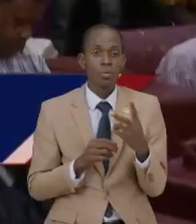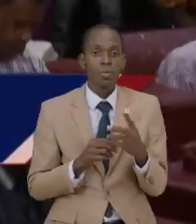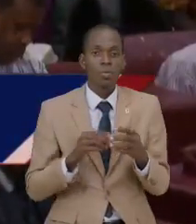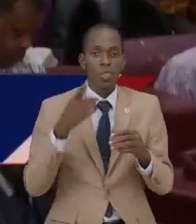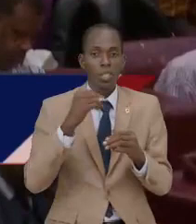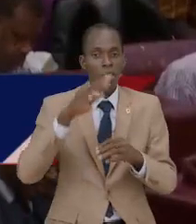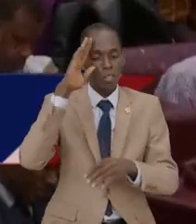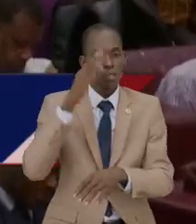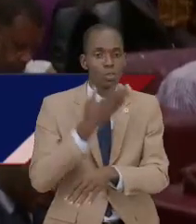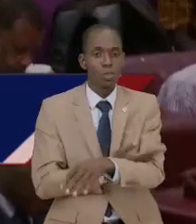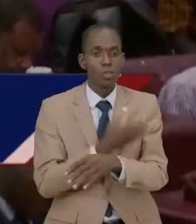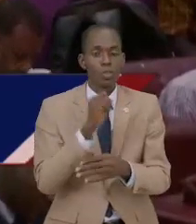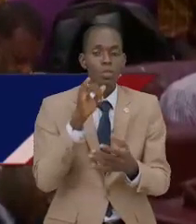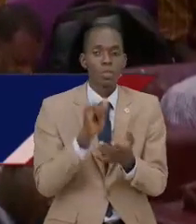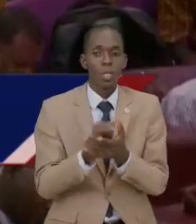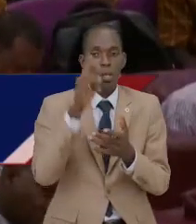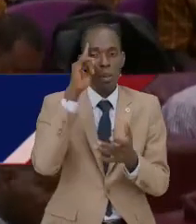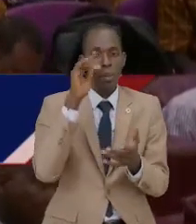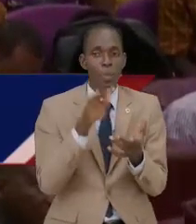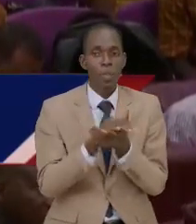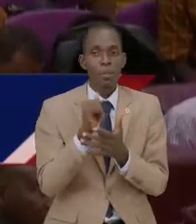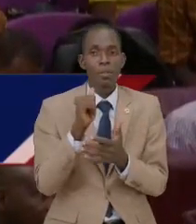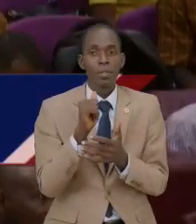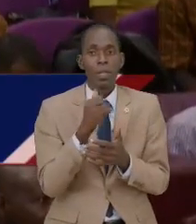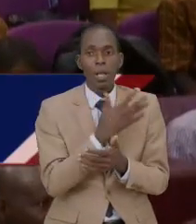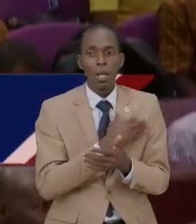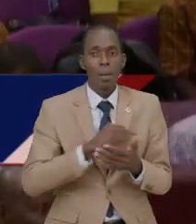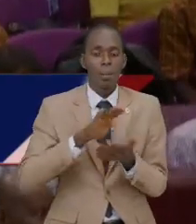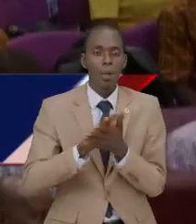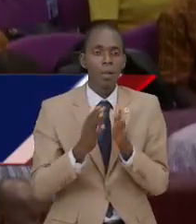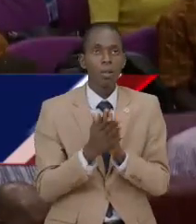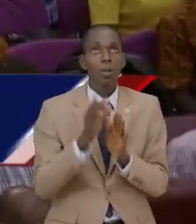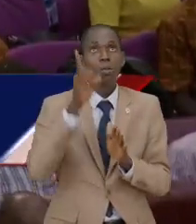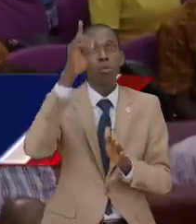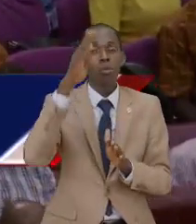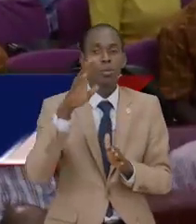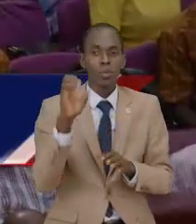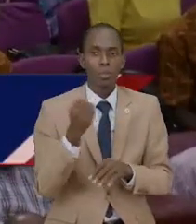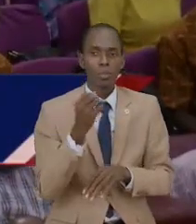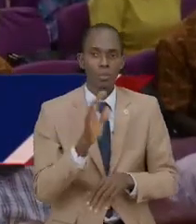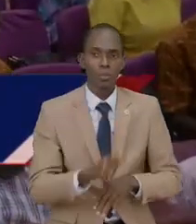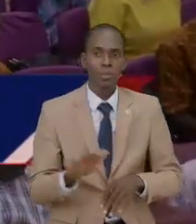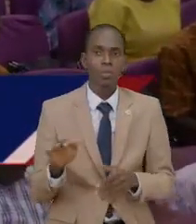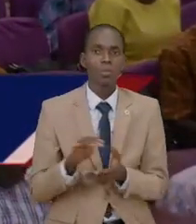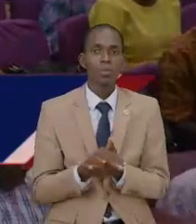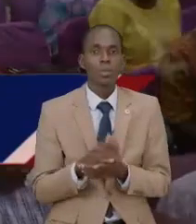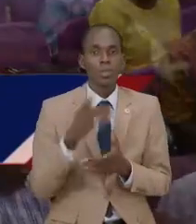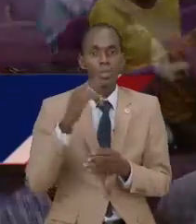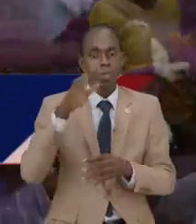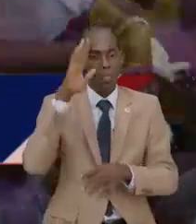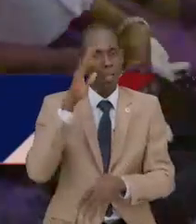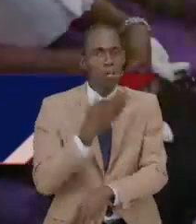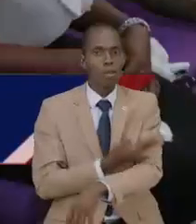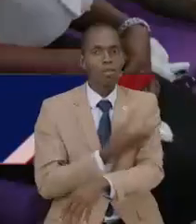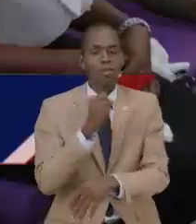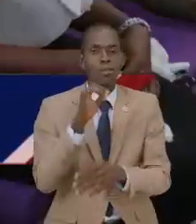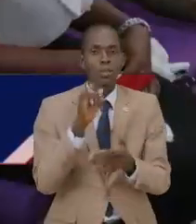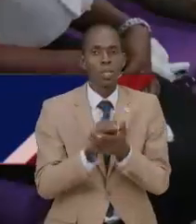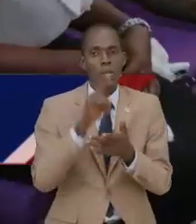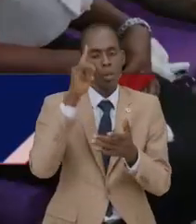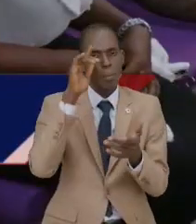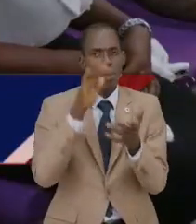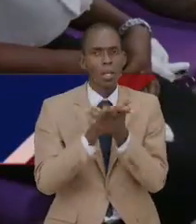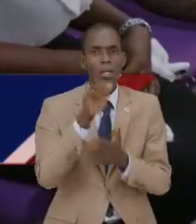believe and become God's children. The sons that believe